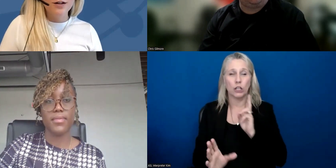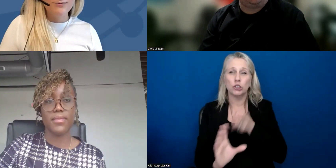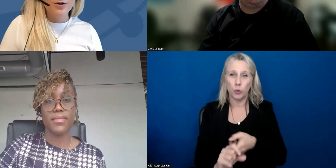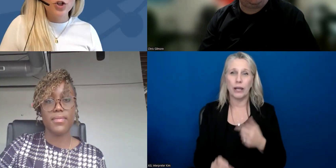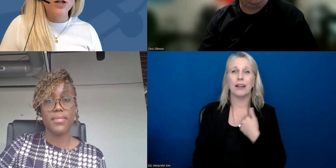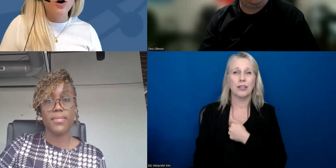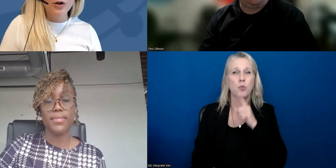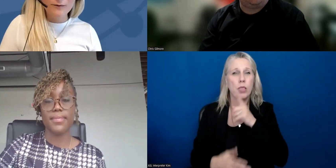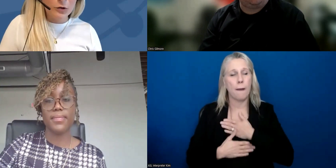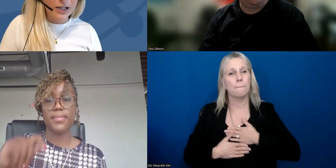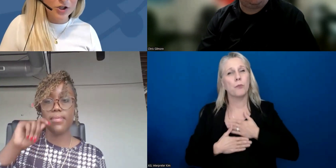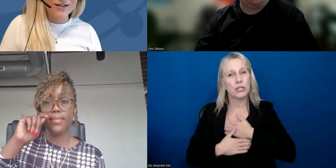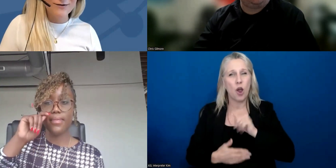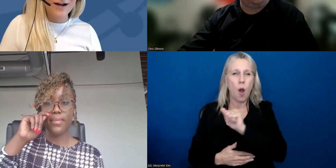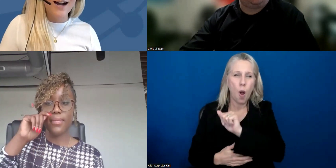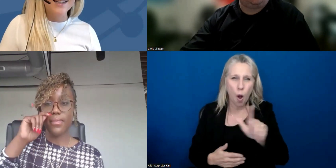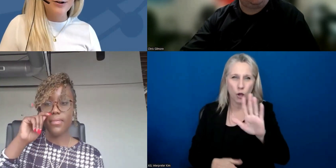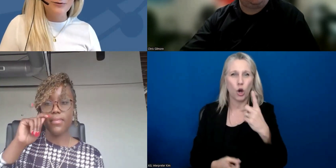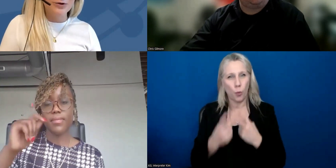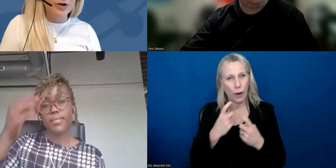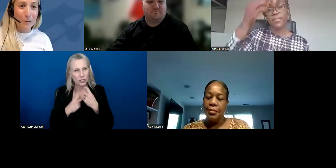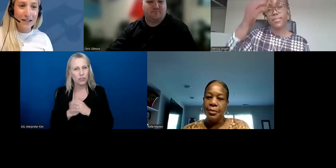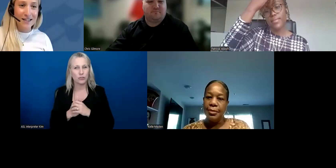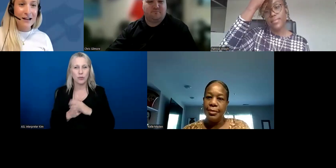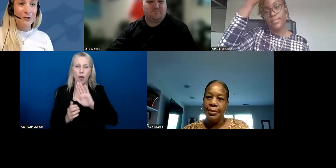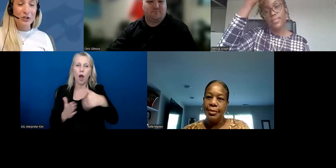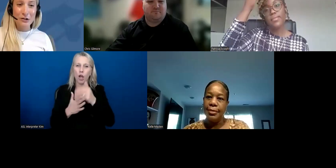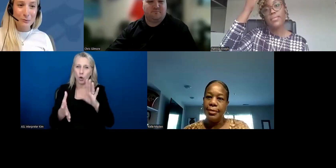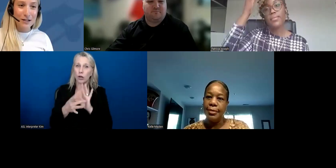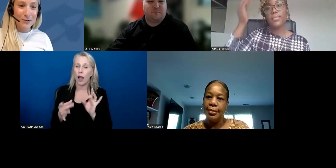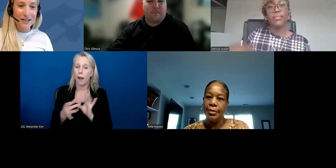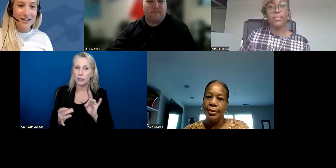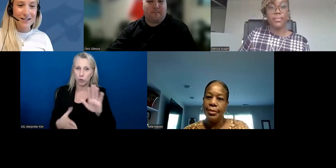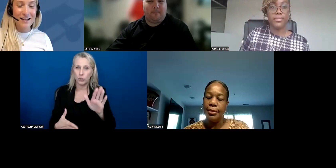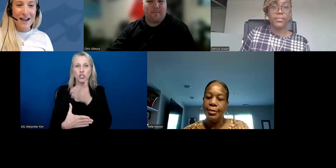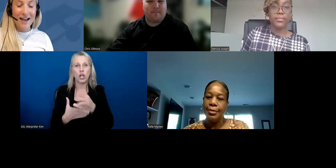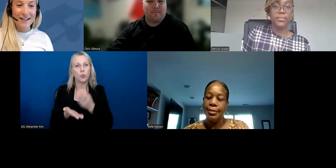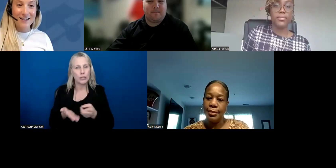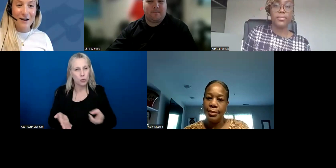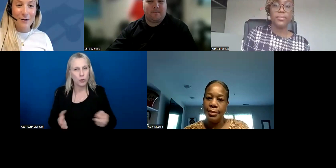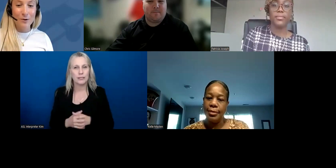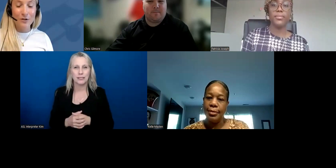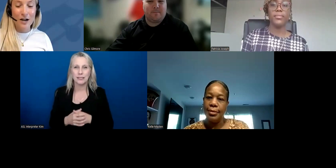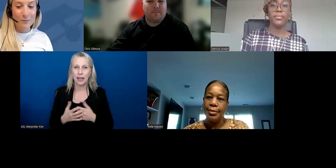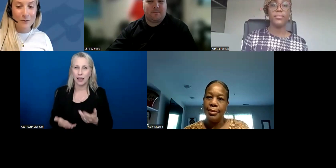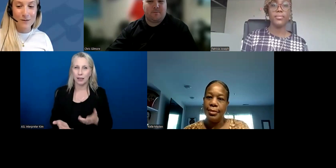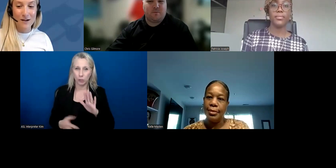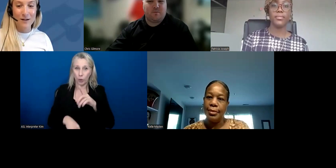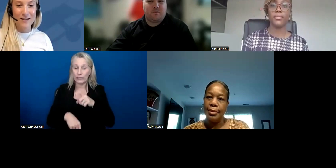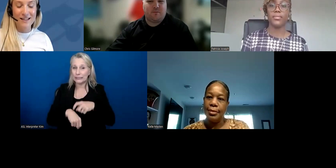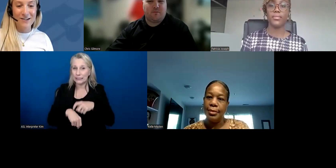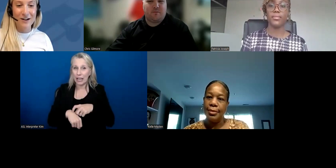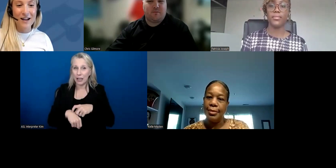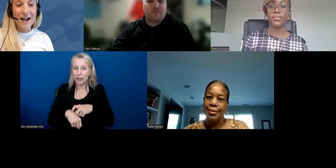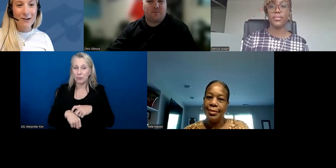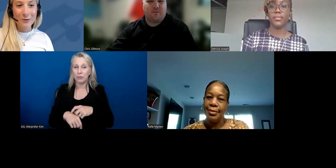We really appreciate all of your questions you've asked, all of your comments, your shared resources, and, um, your time you've spent